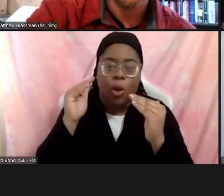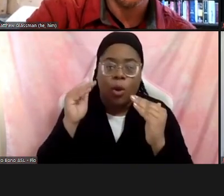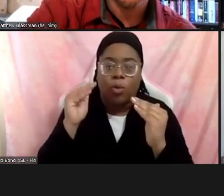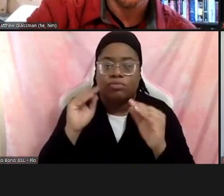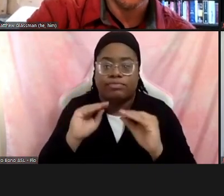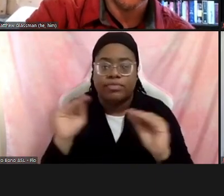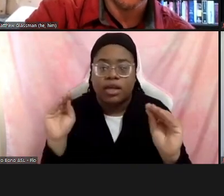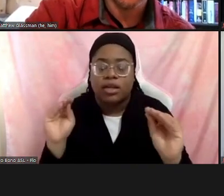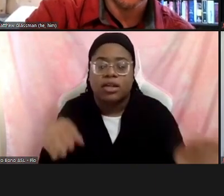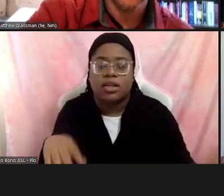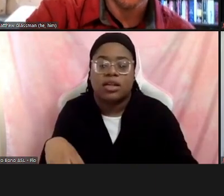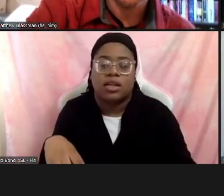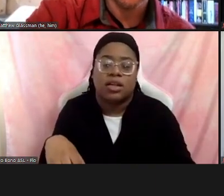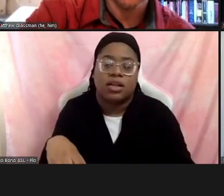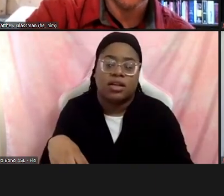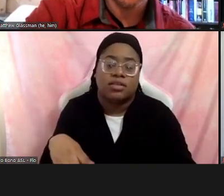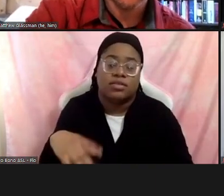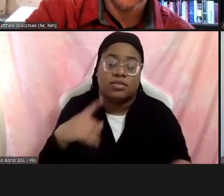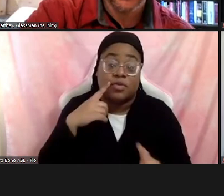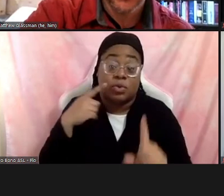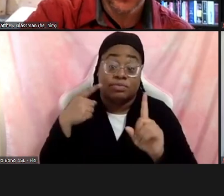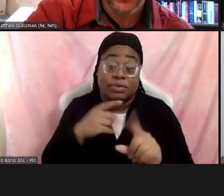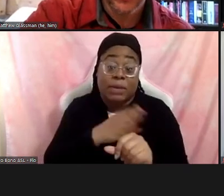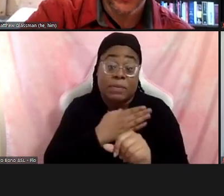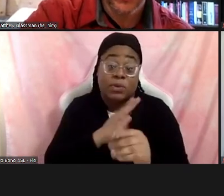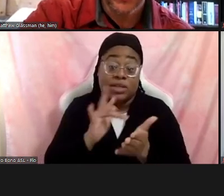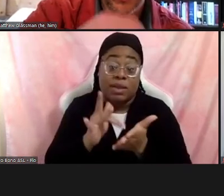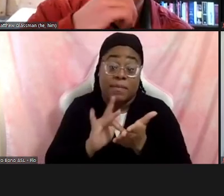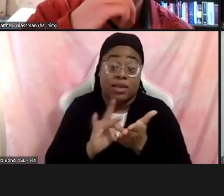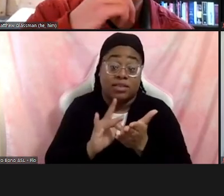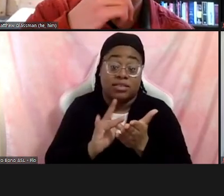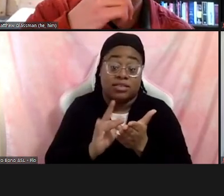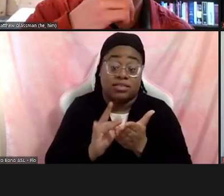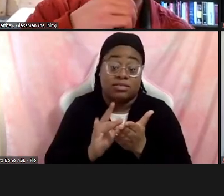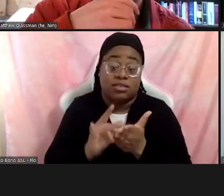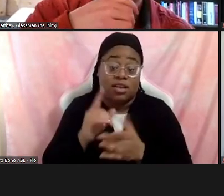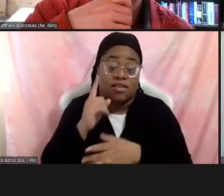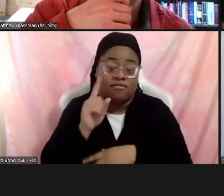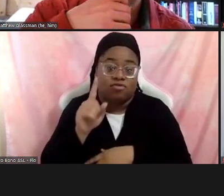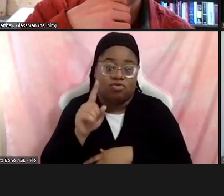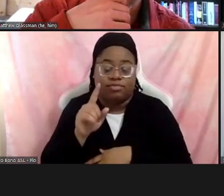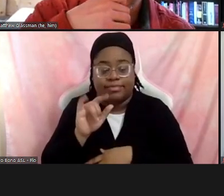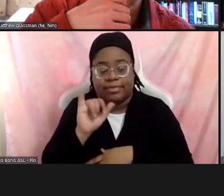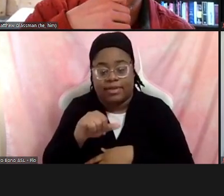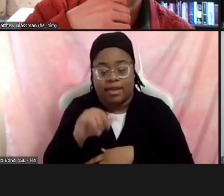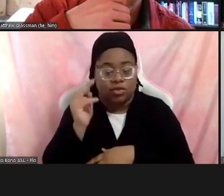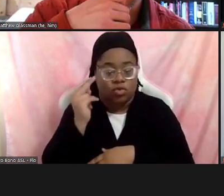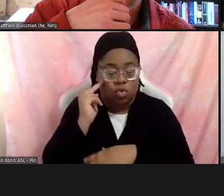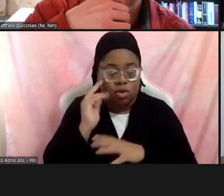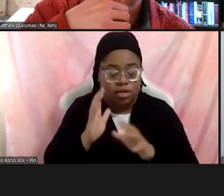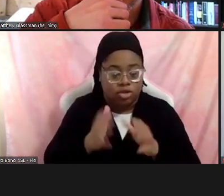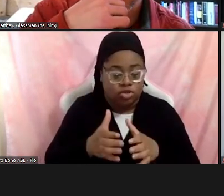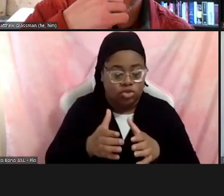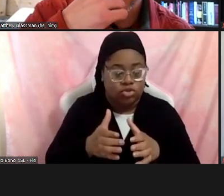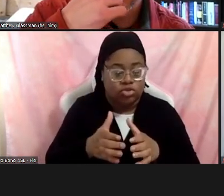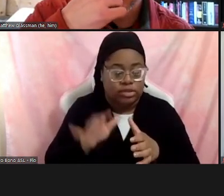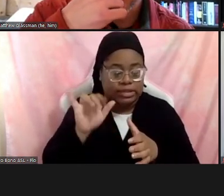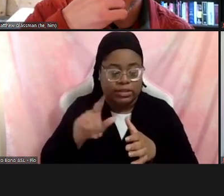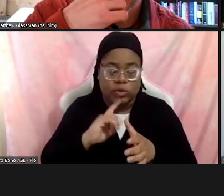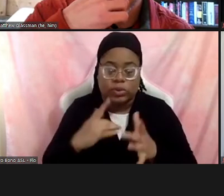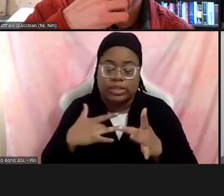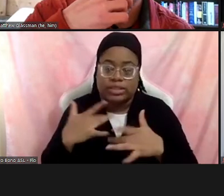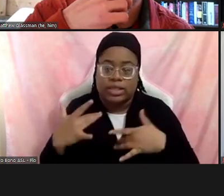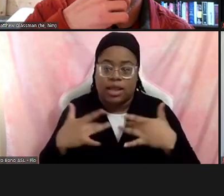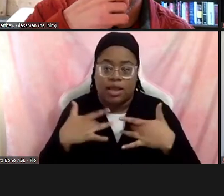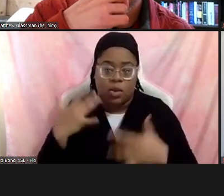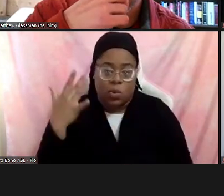that turning to music medicine as a sub department of neurology is very exciting, because